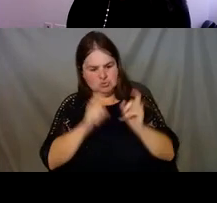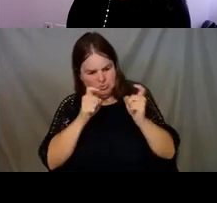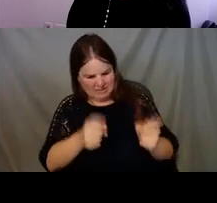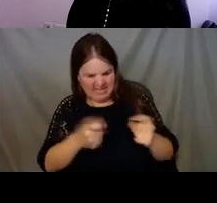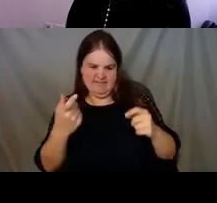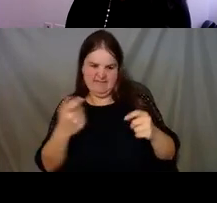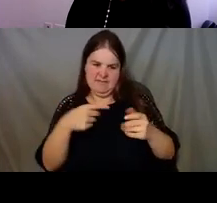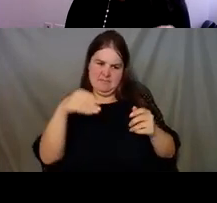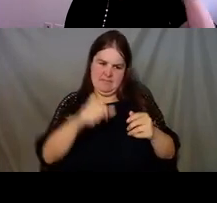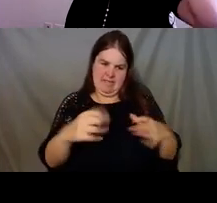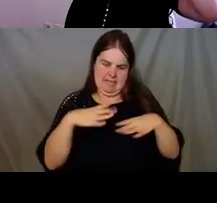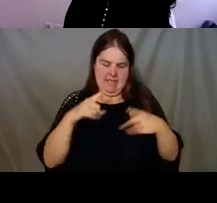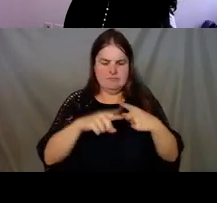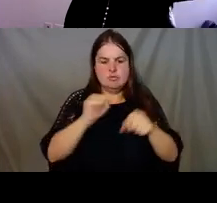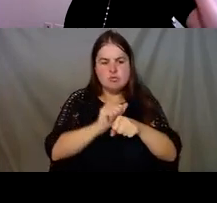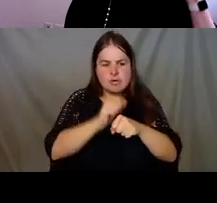birth.